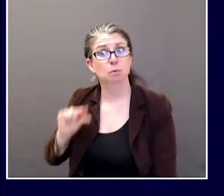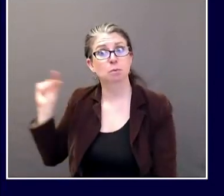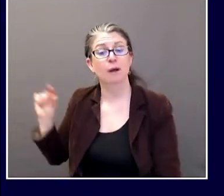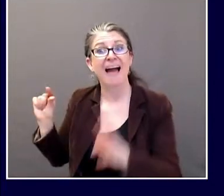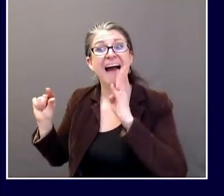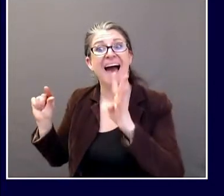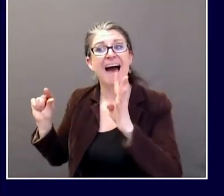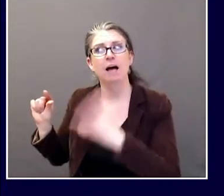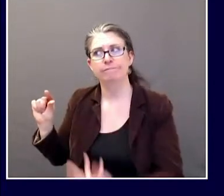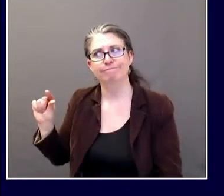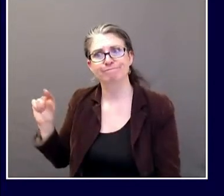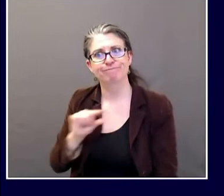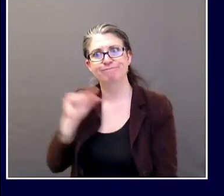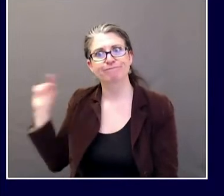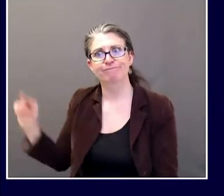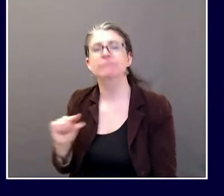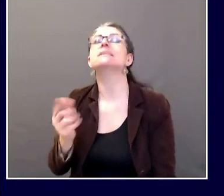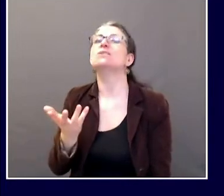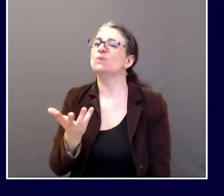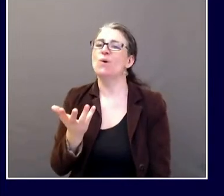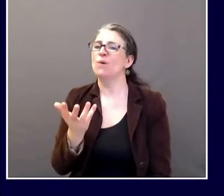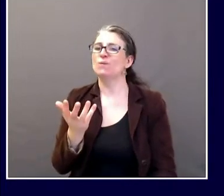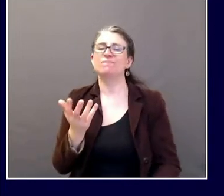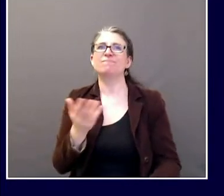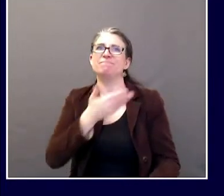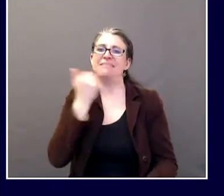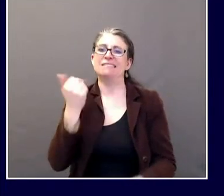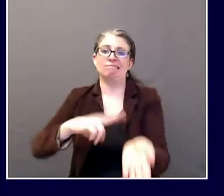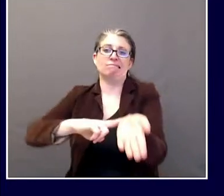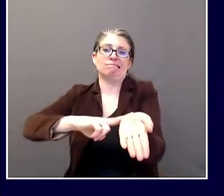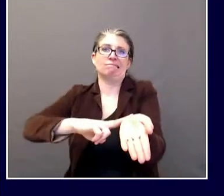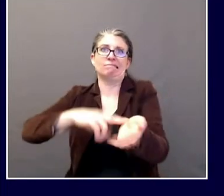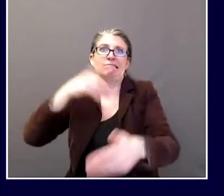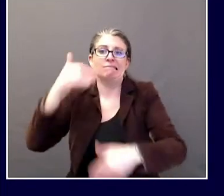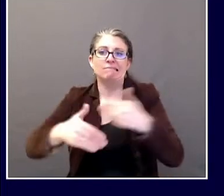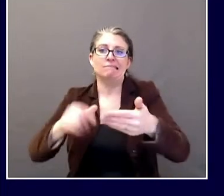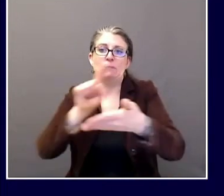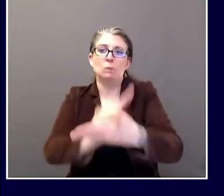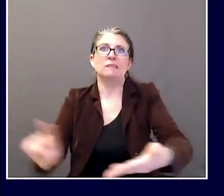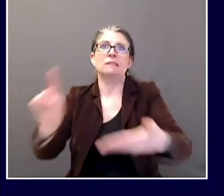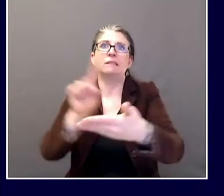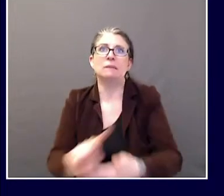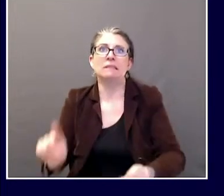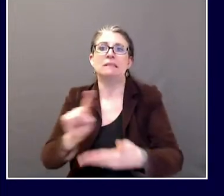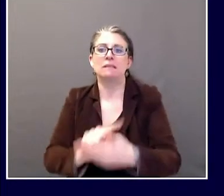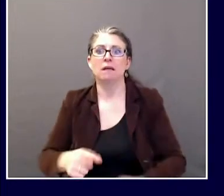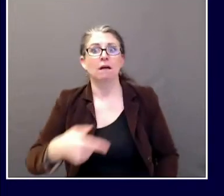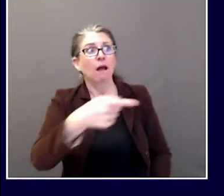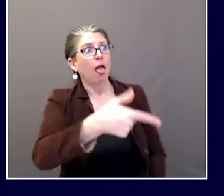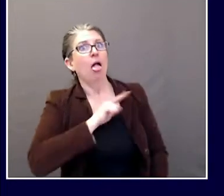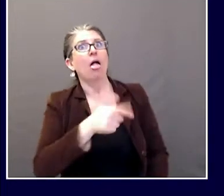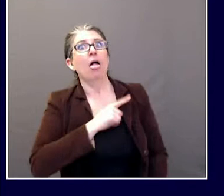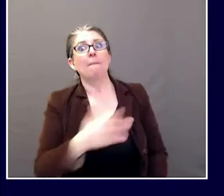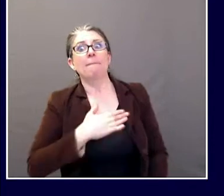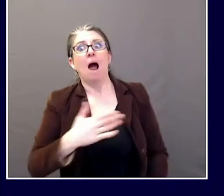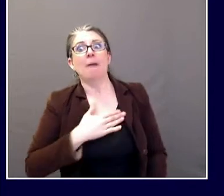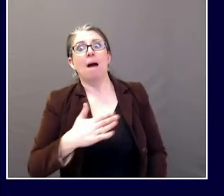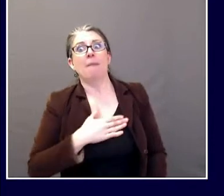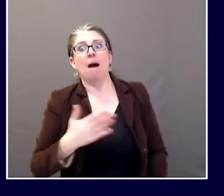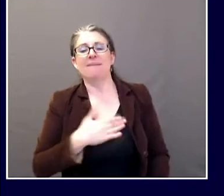phase they might fall in. And we're going to look at them in total, because right now we're really just focused on 70 and above.